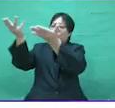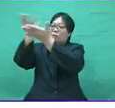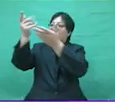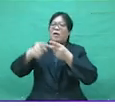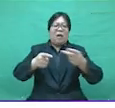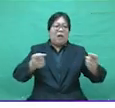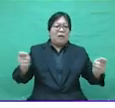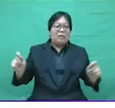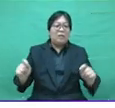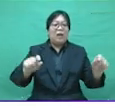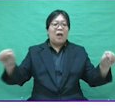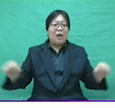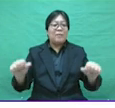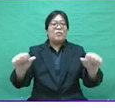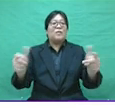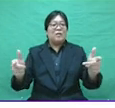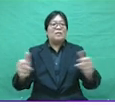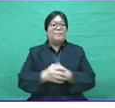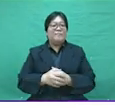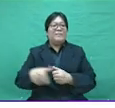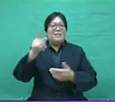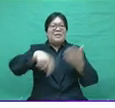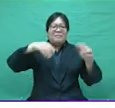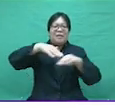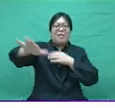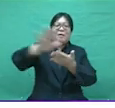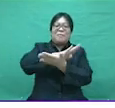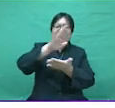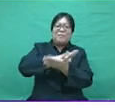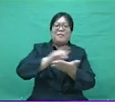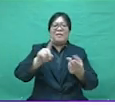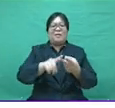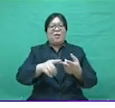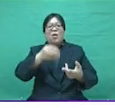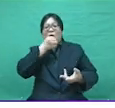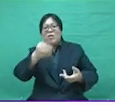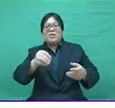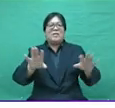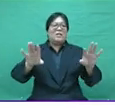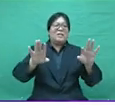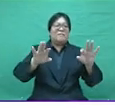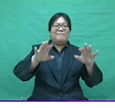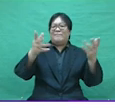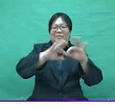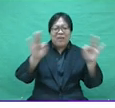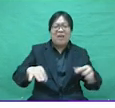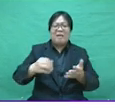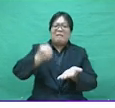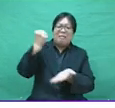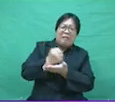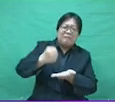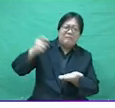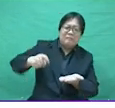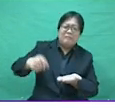and administrations, where you had sent the papers in original form and with